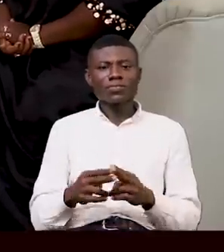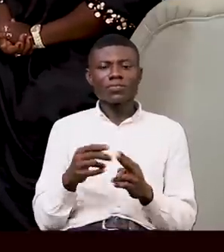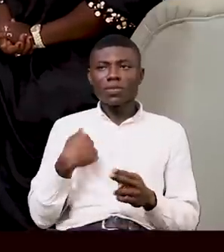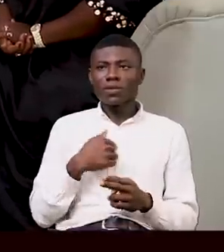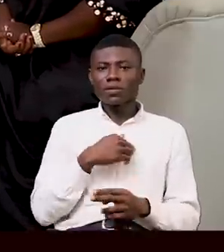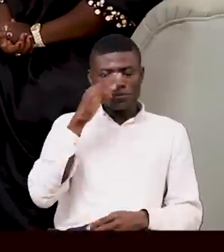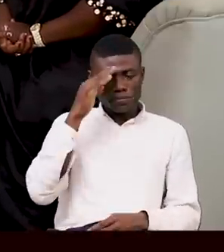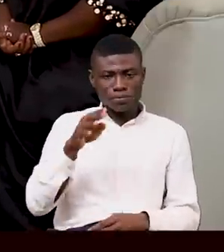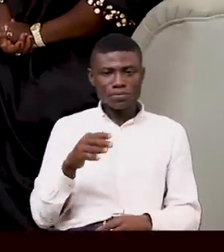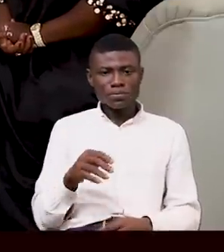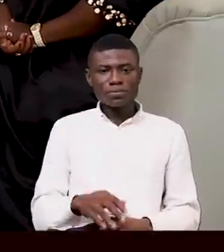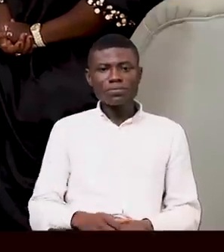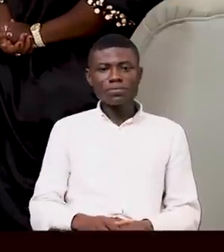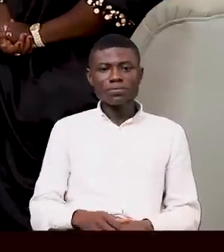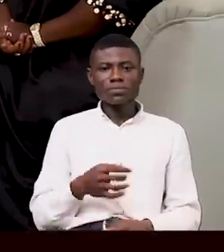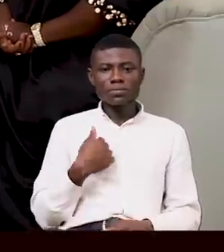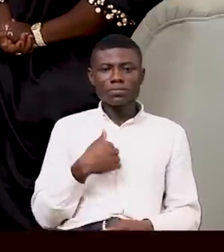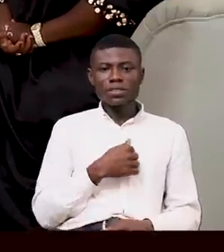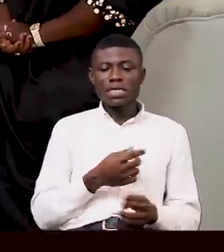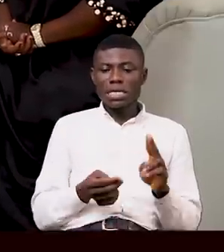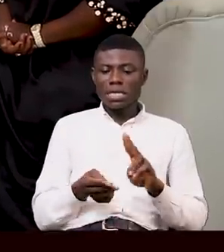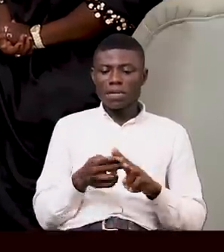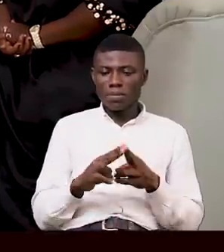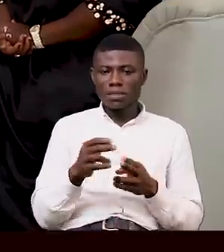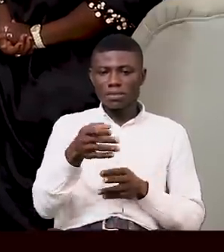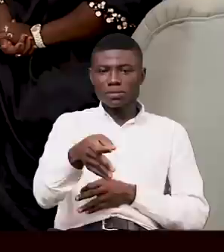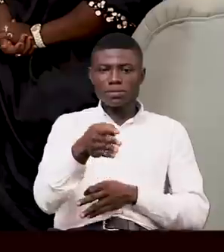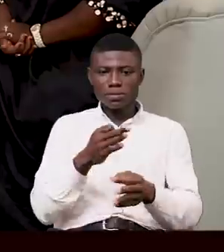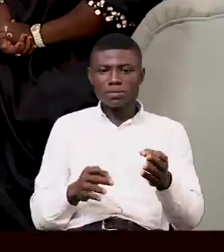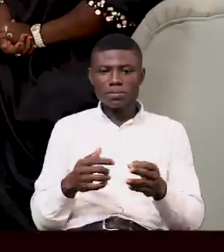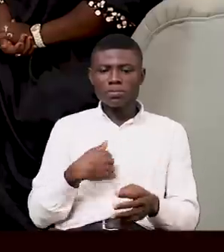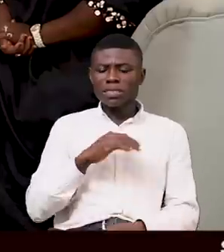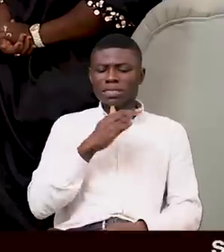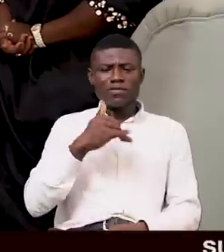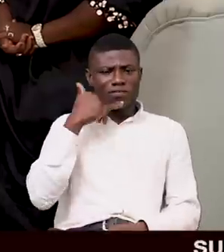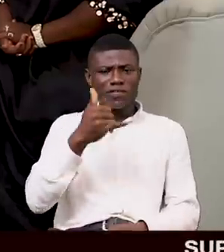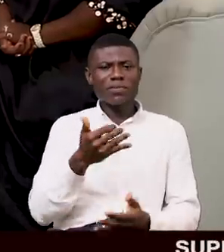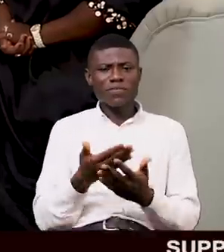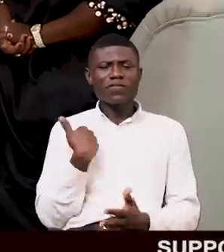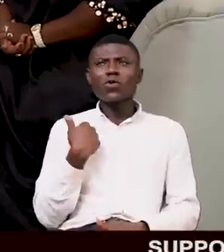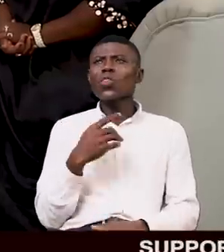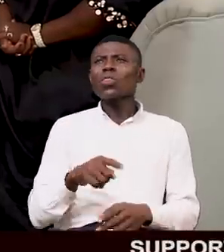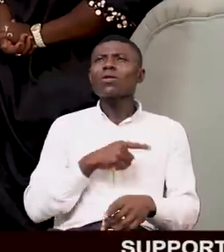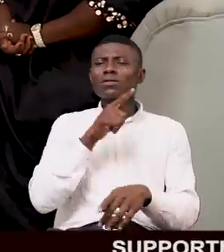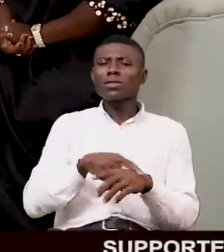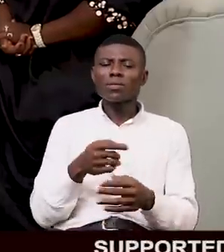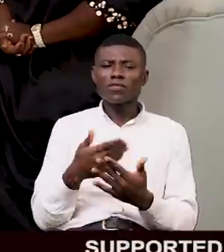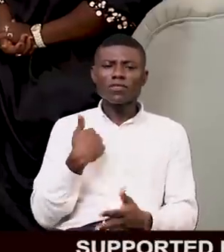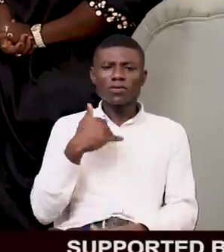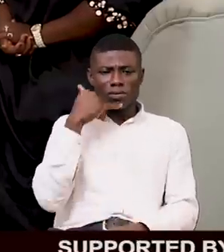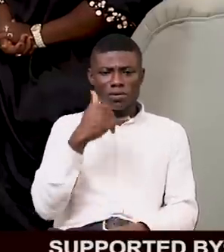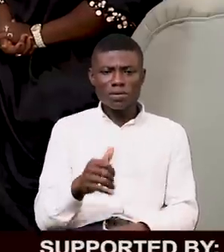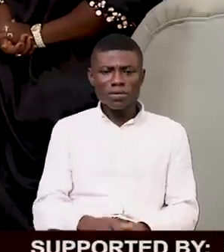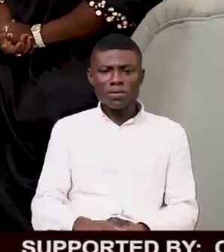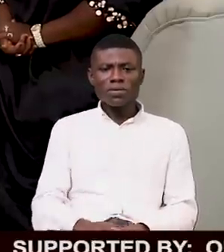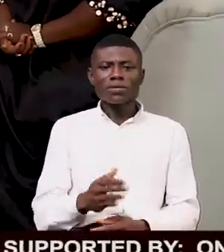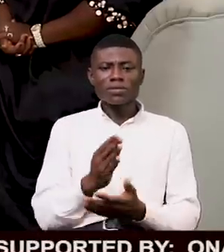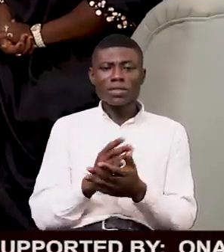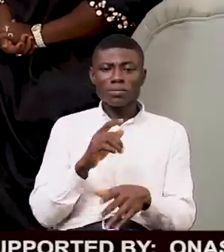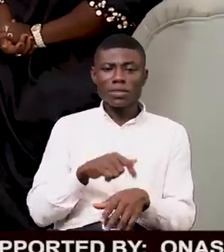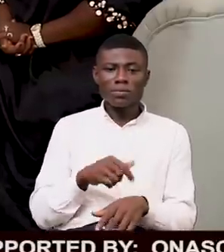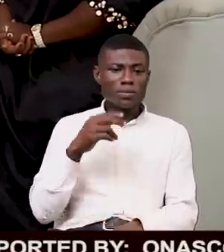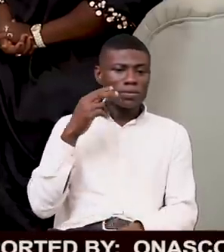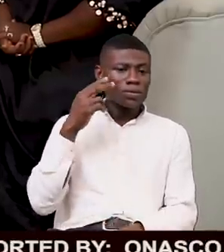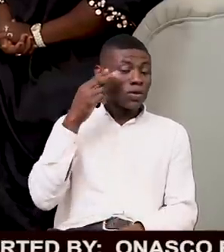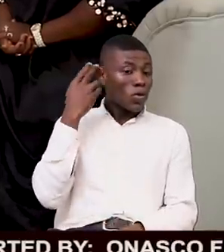Cheer, you know, exchange your numbers. Okay, you got it, my friend, okay, papa. Oh, and no